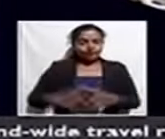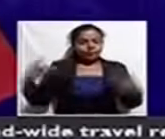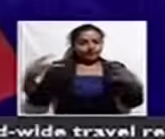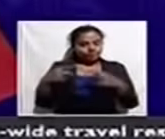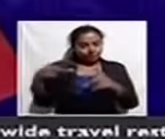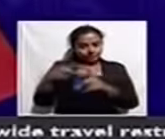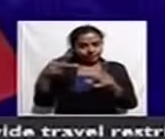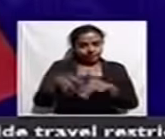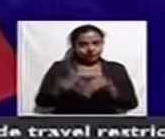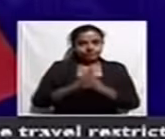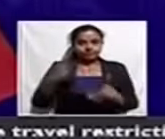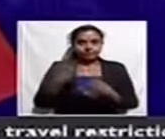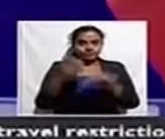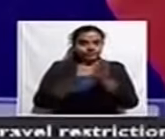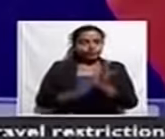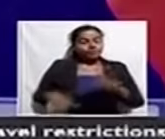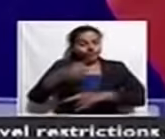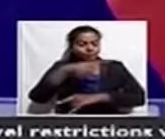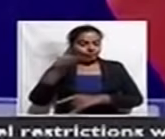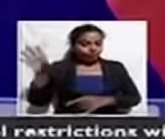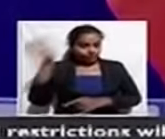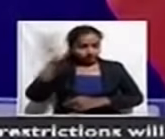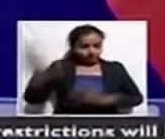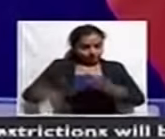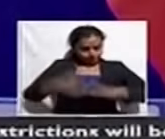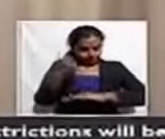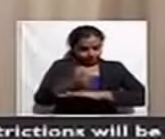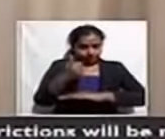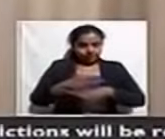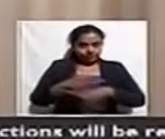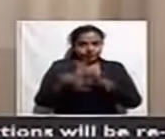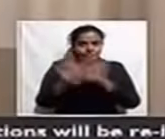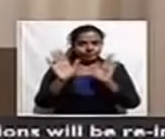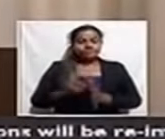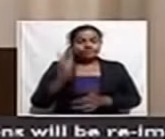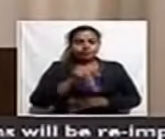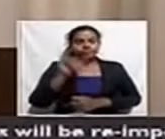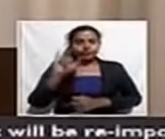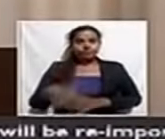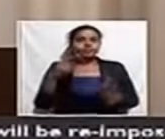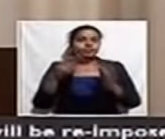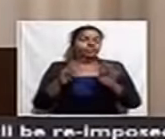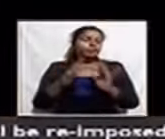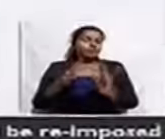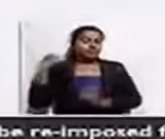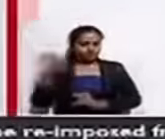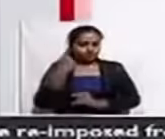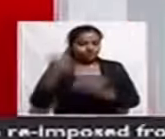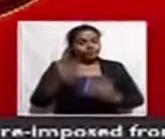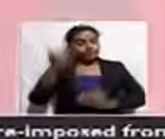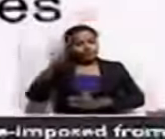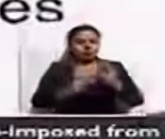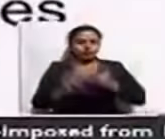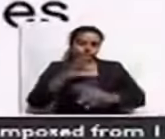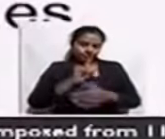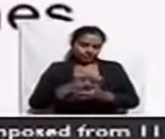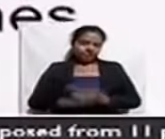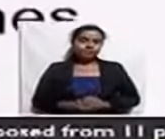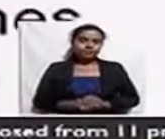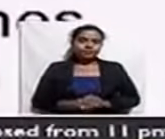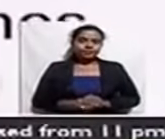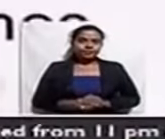of several other states were present during the 26th International Conference on the Future of Asia.